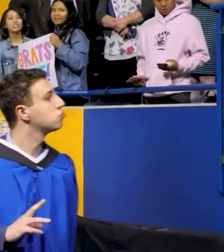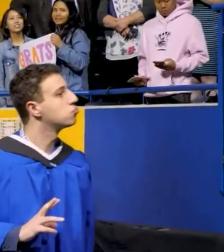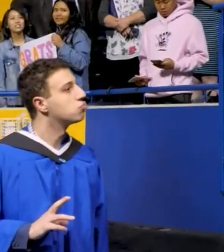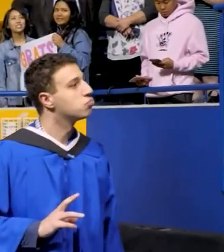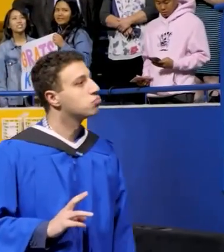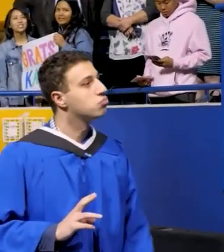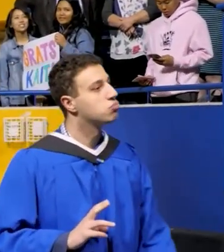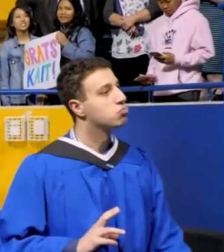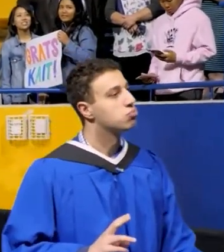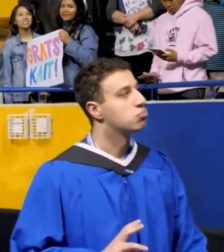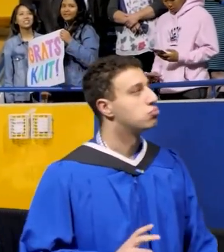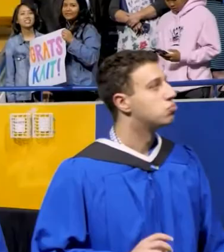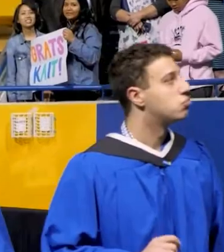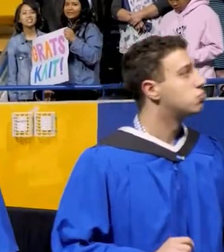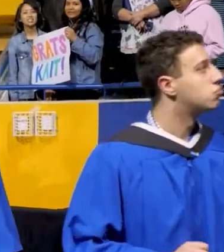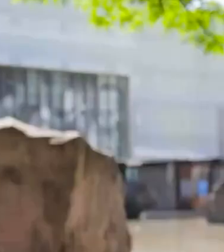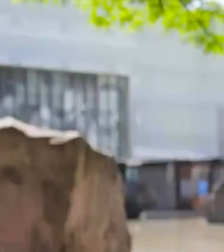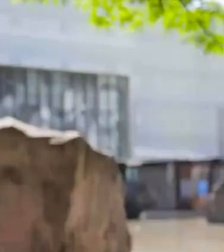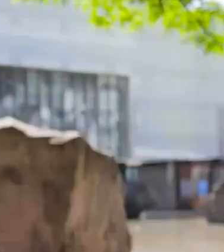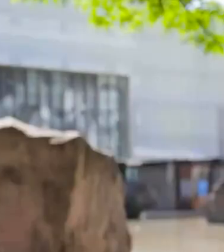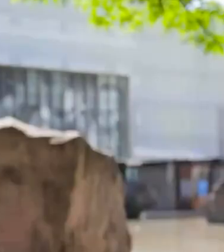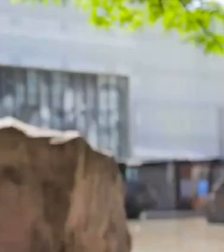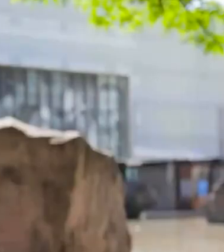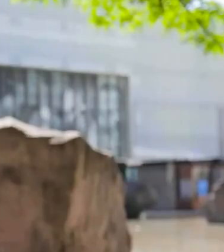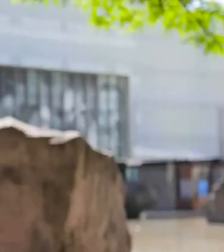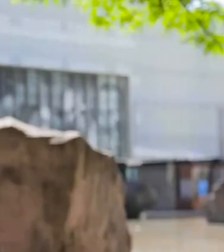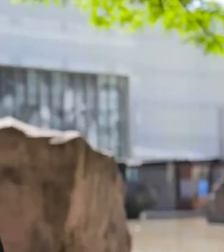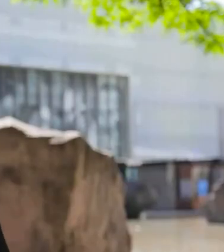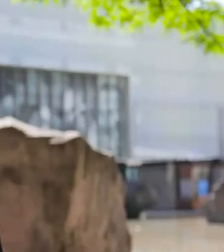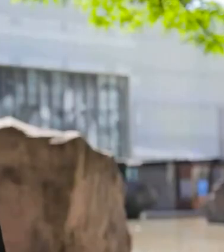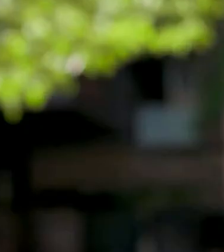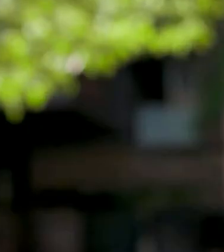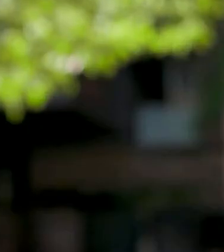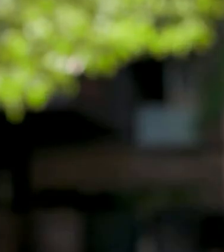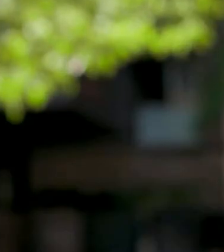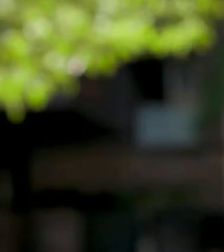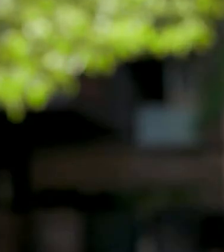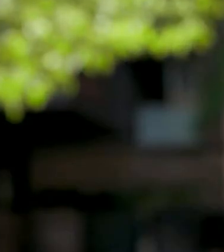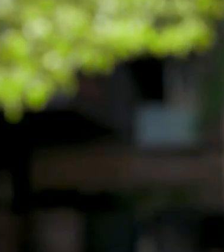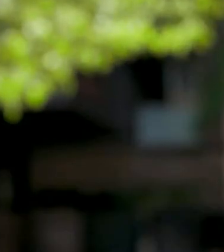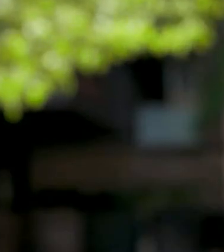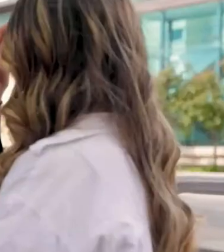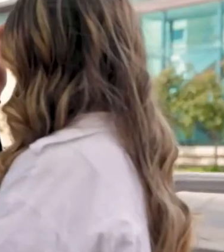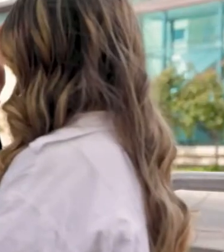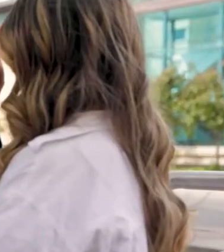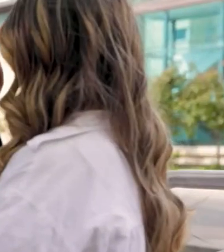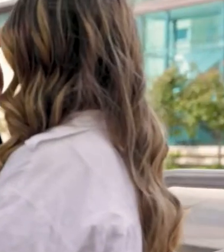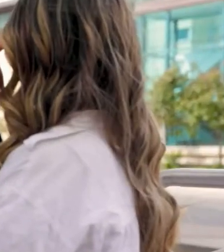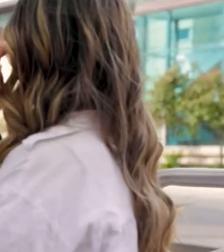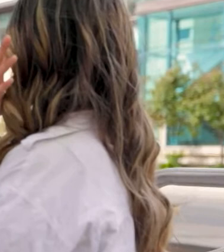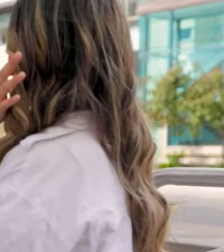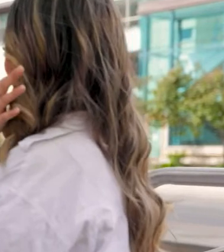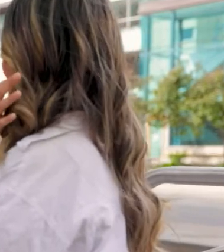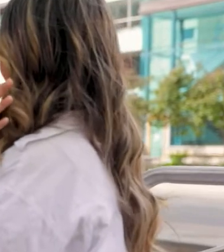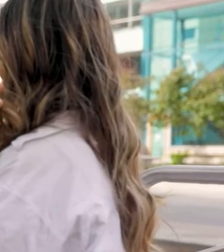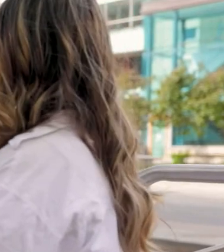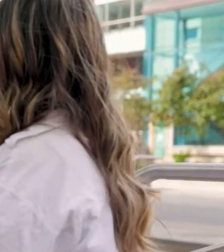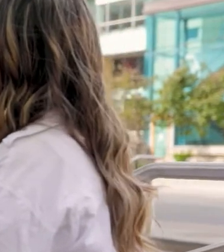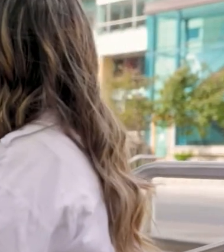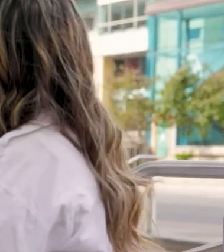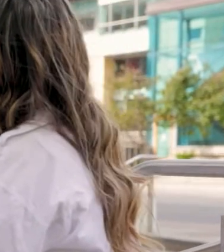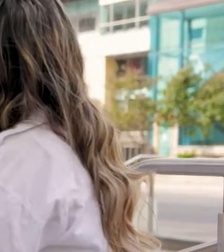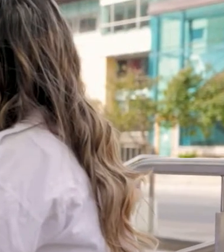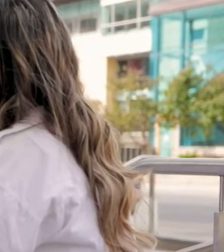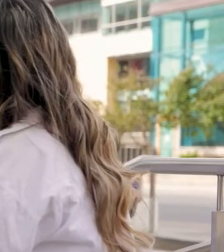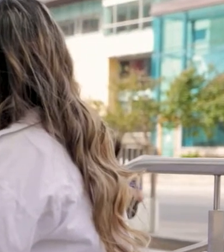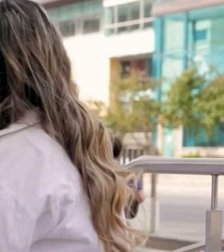finally made it to the finish line. Congratulations on this huge accomplishment. I know you have a lot of family and friends in your corners too, people who